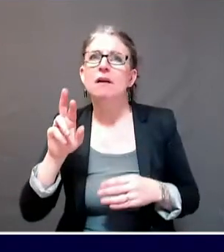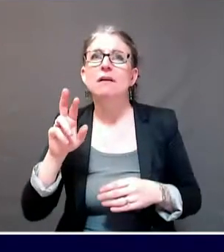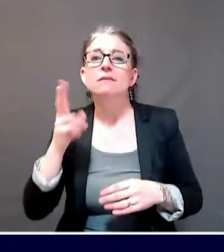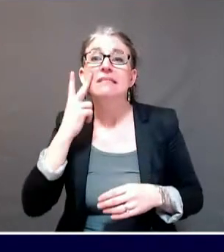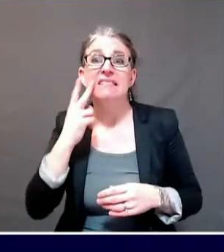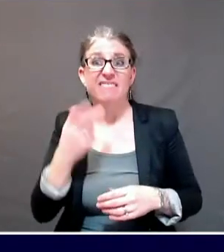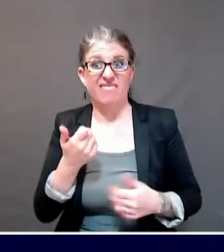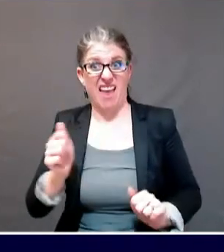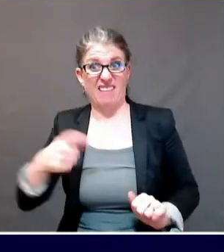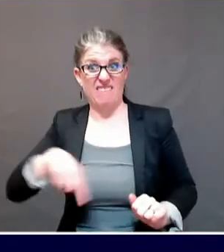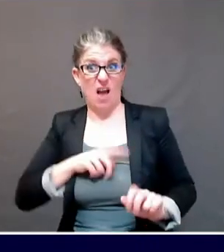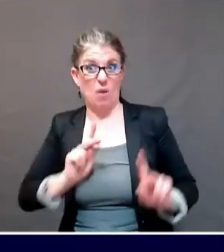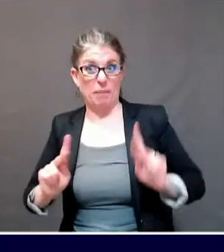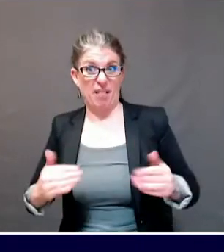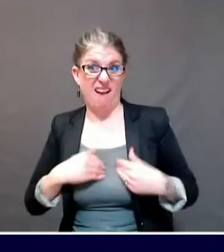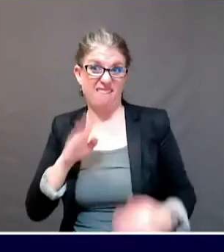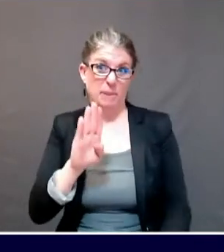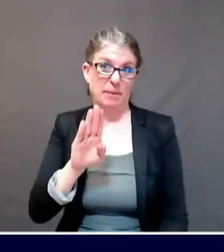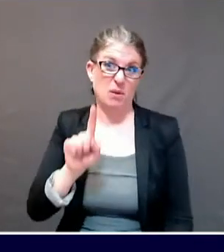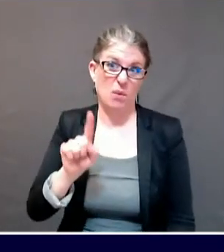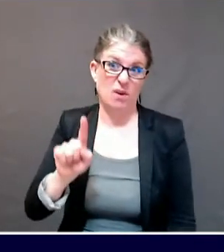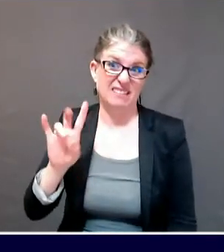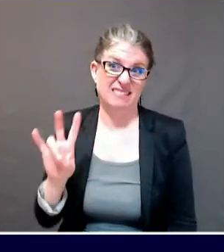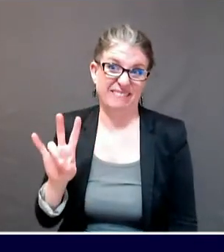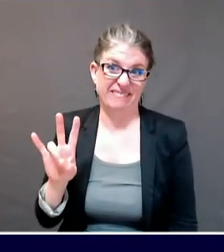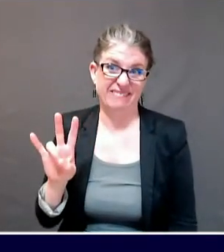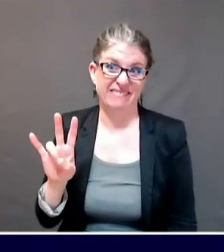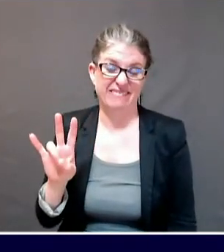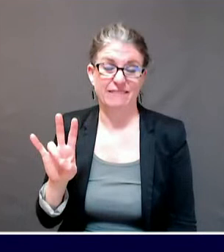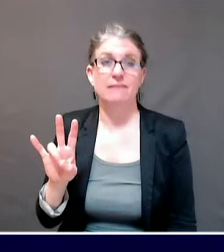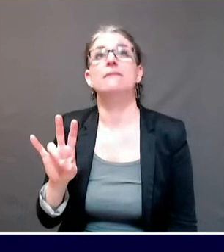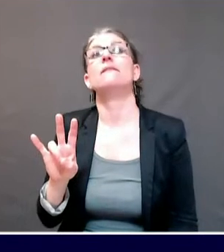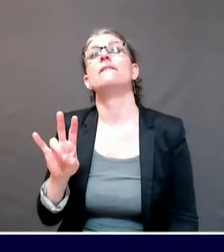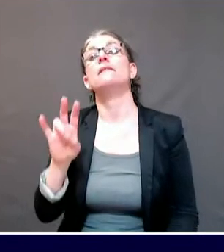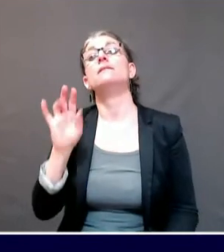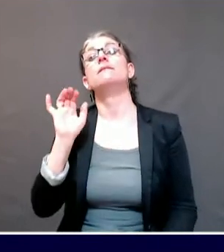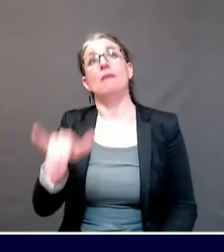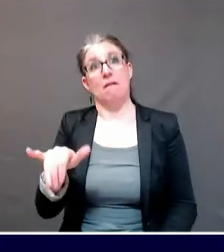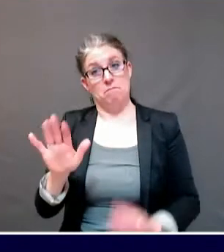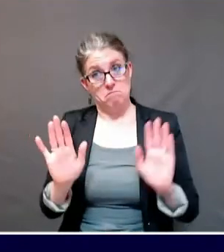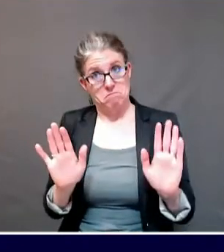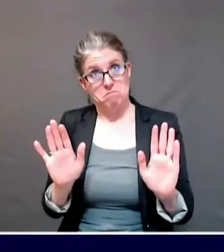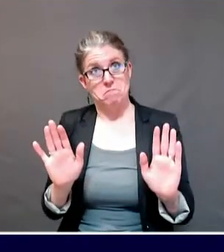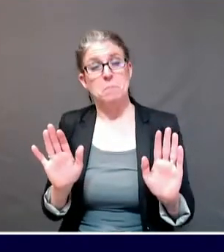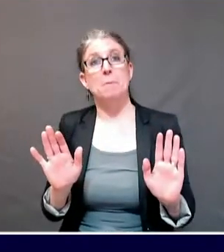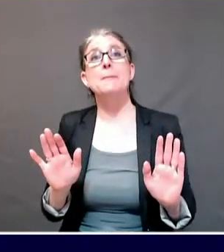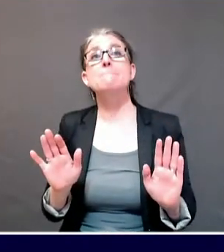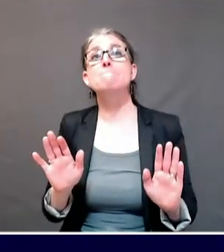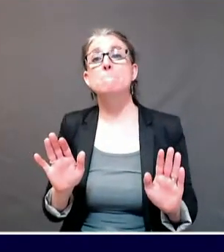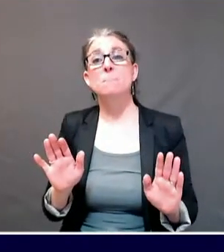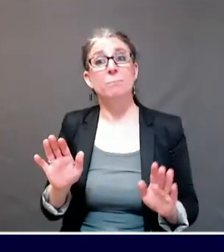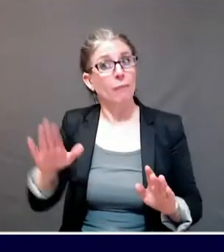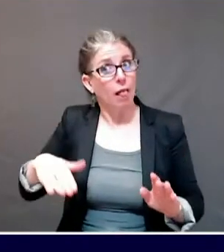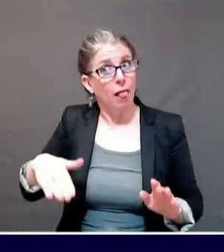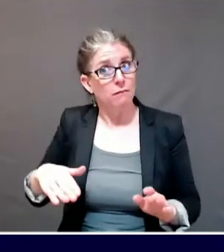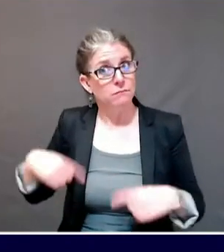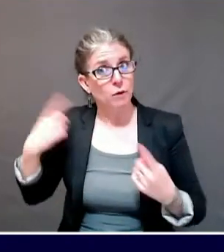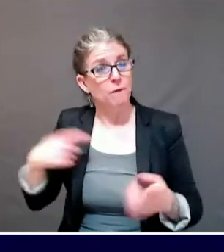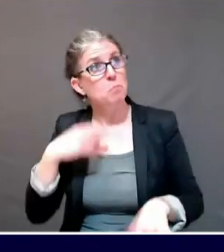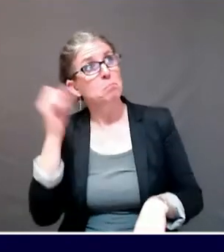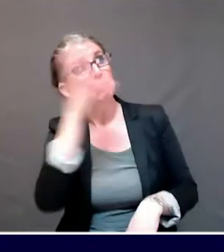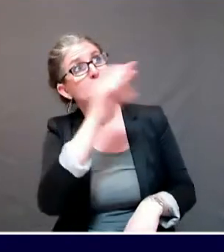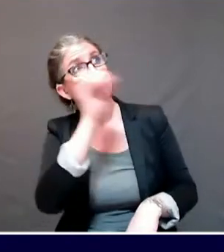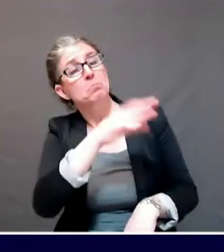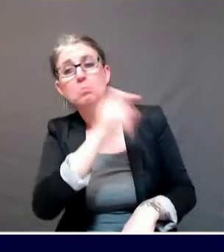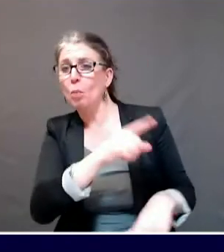though we have not yet found it. Although, as I mentioned a moment ago, it is likely a matter of time before it arrives